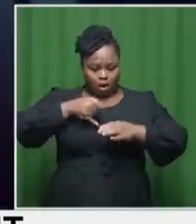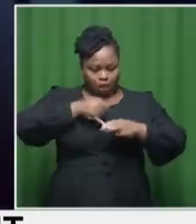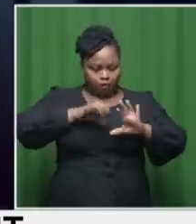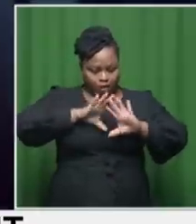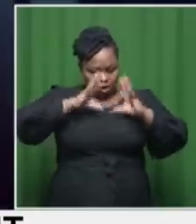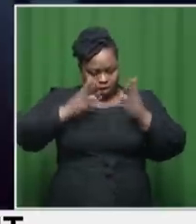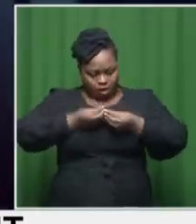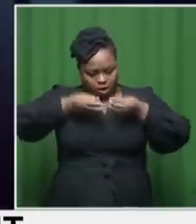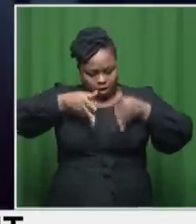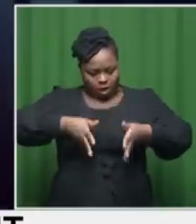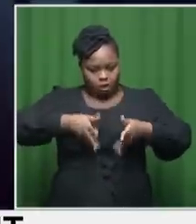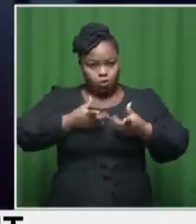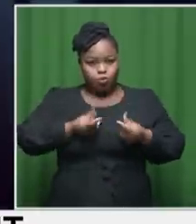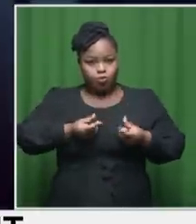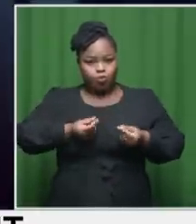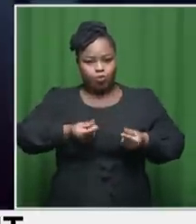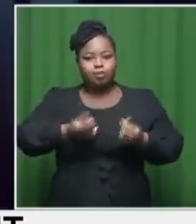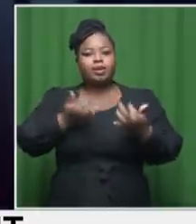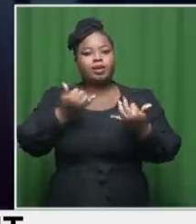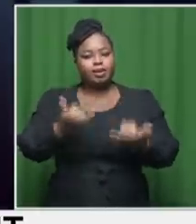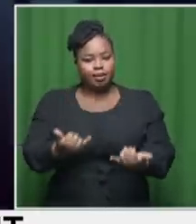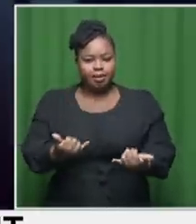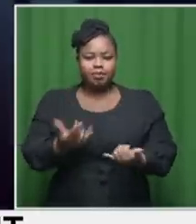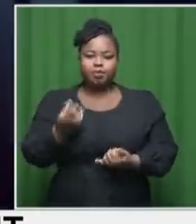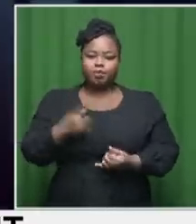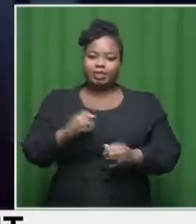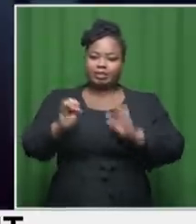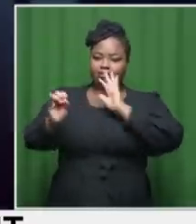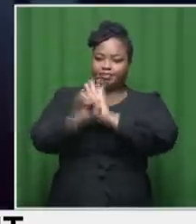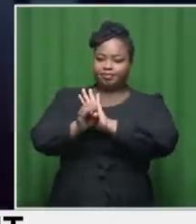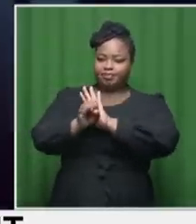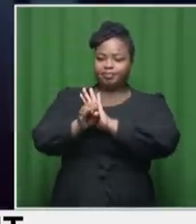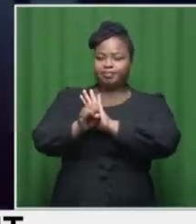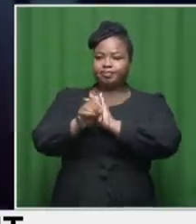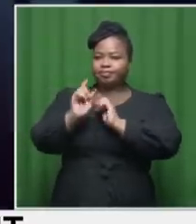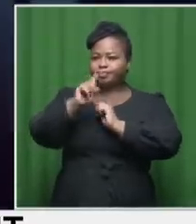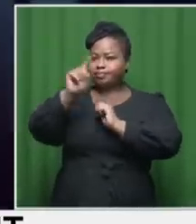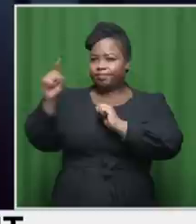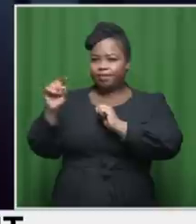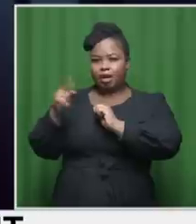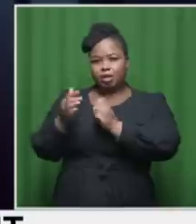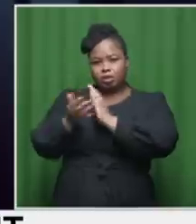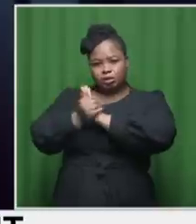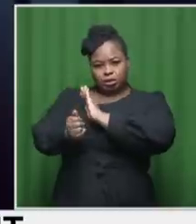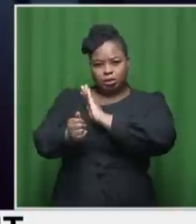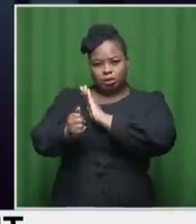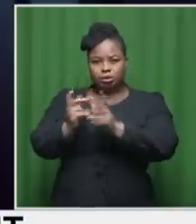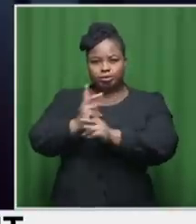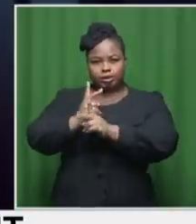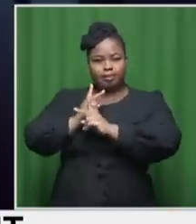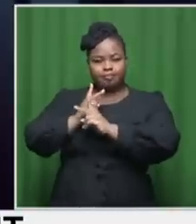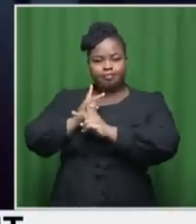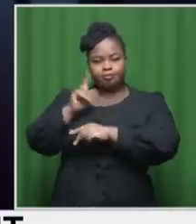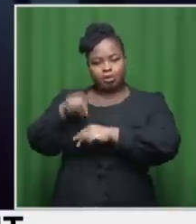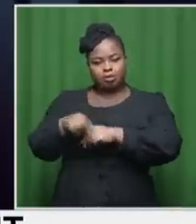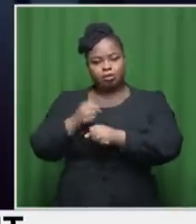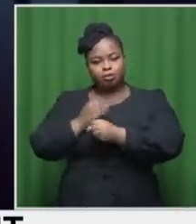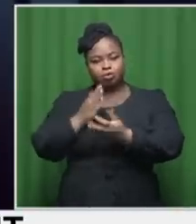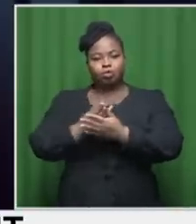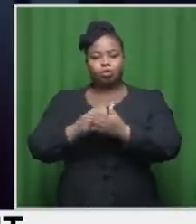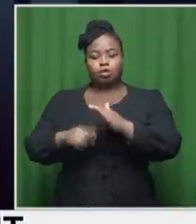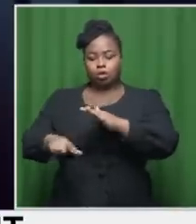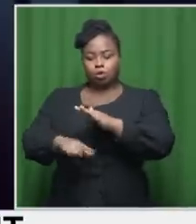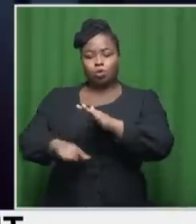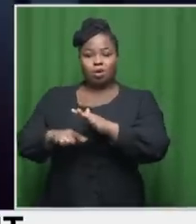Denel. Our model is to identify critical core capabilities that we need to retain and work with